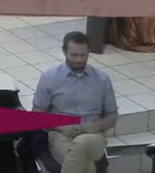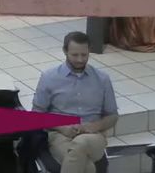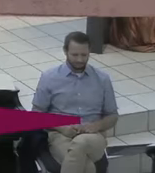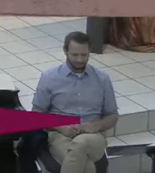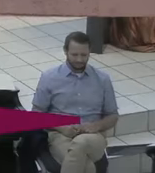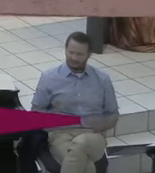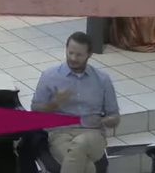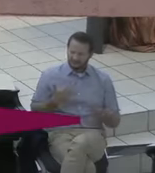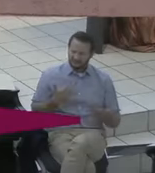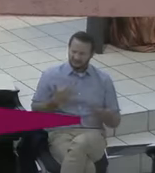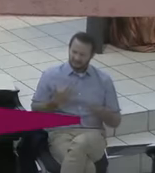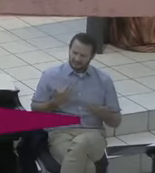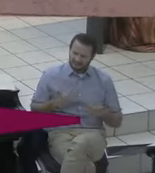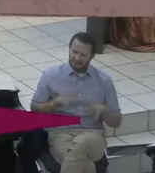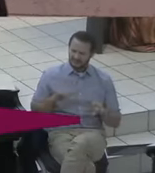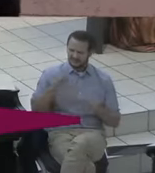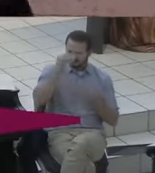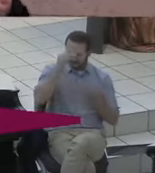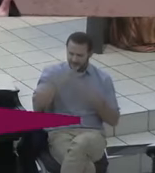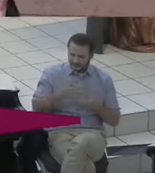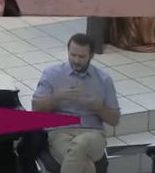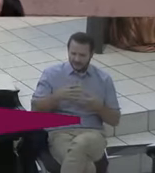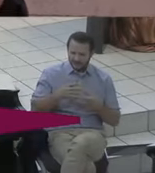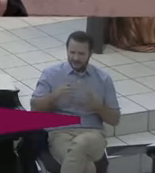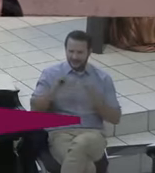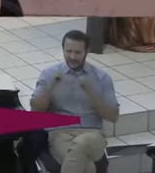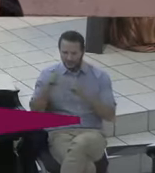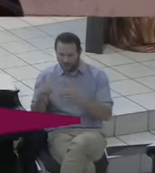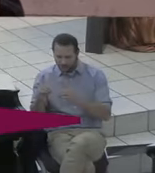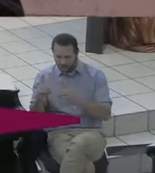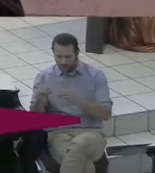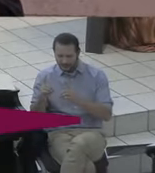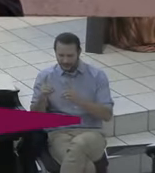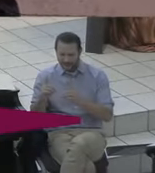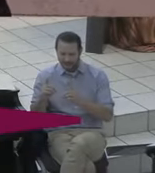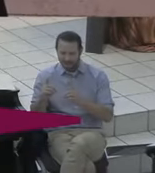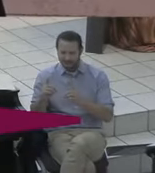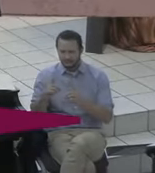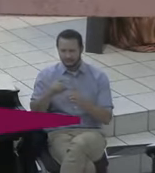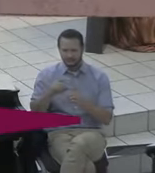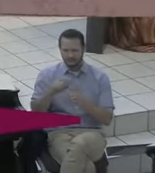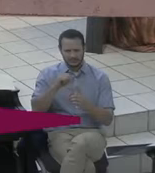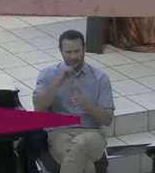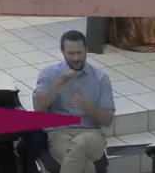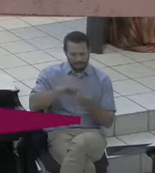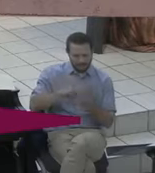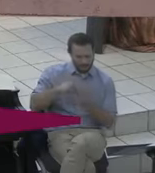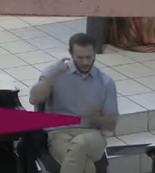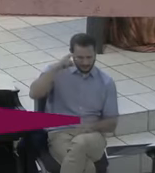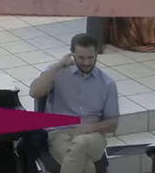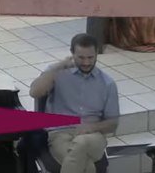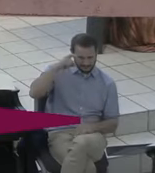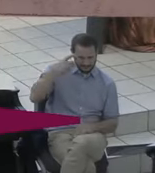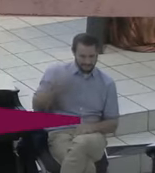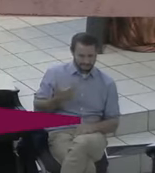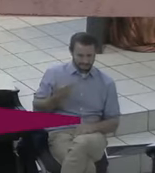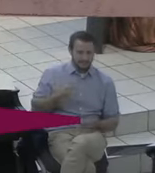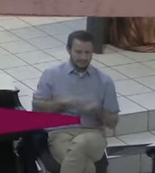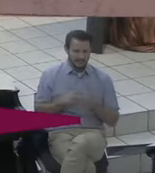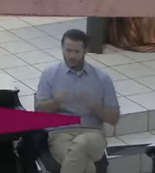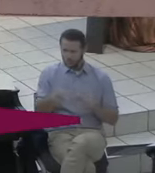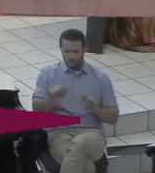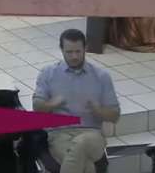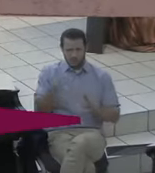yet information and education in themselves are not wisdom. In other words, you could